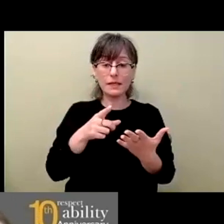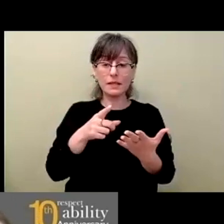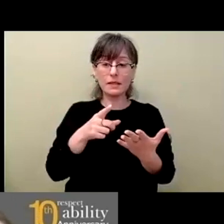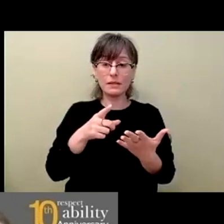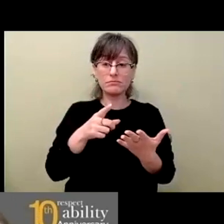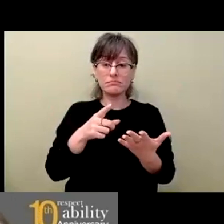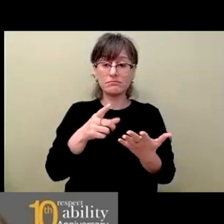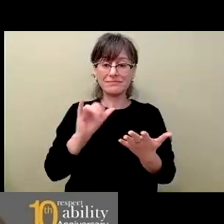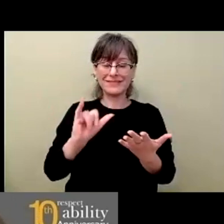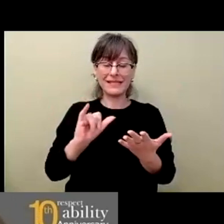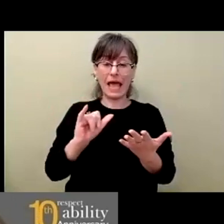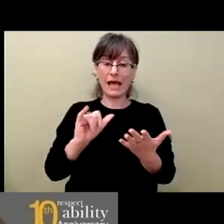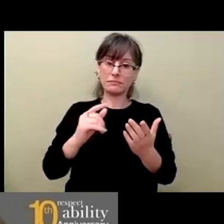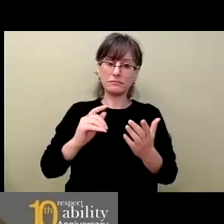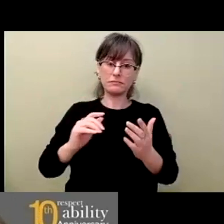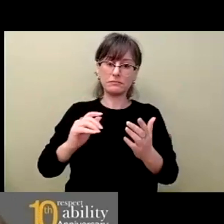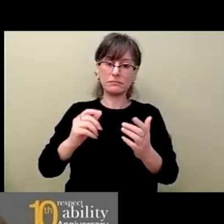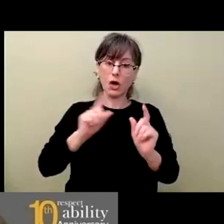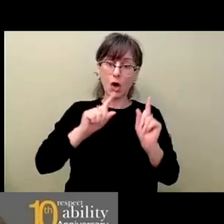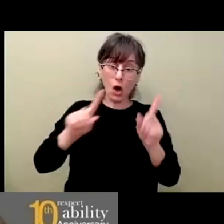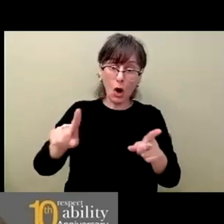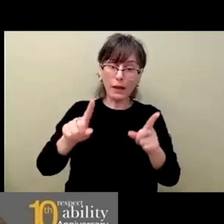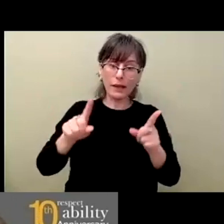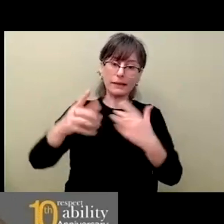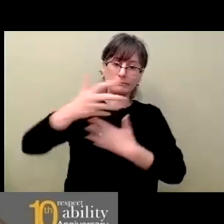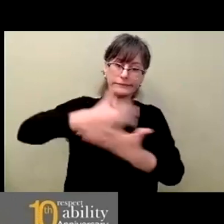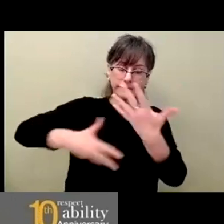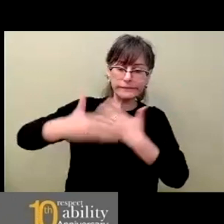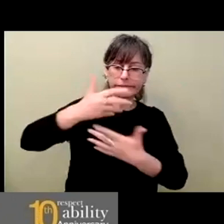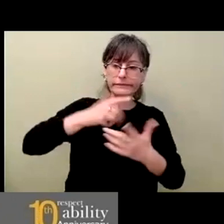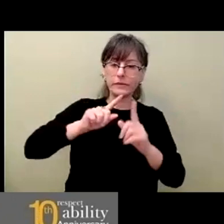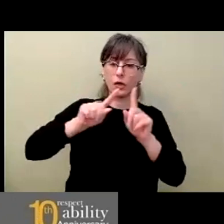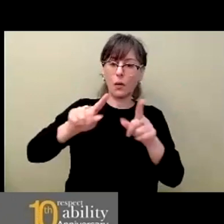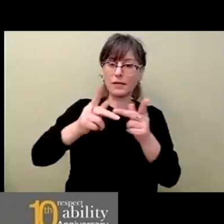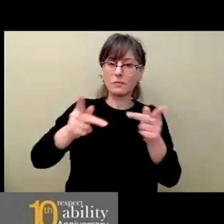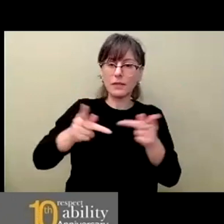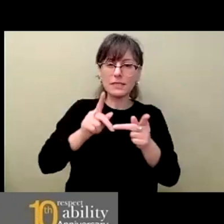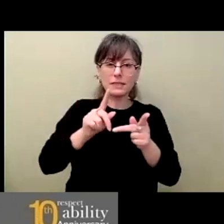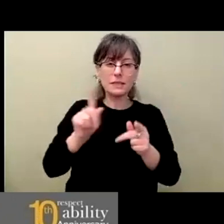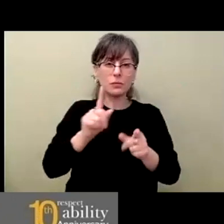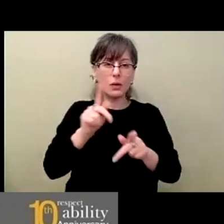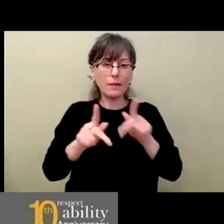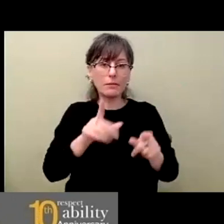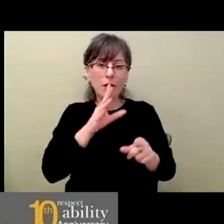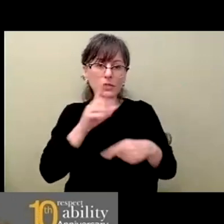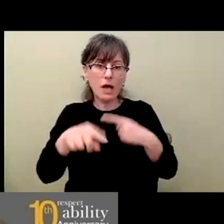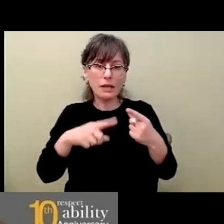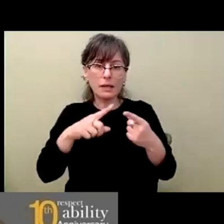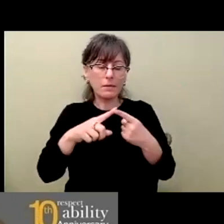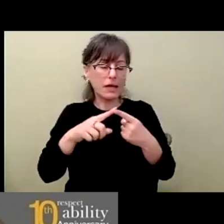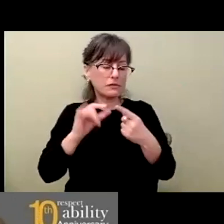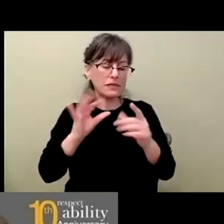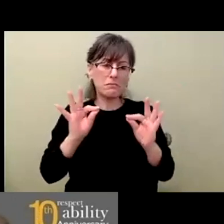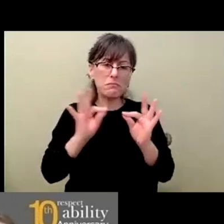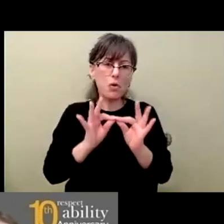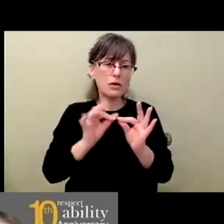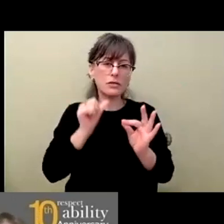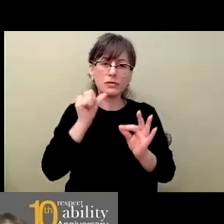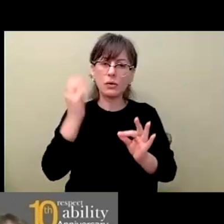importance of putting yourself in the room, going to places where people are talking about the things that you're interested in, and